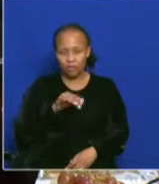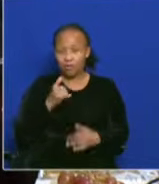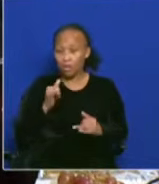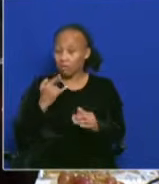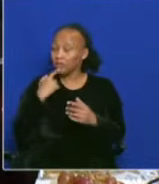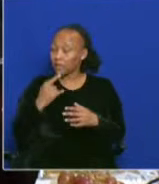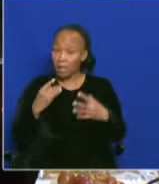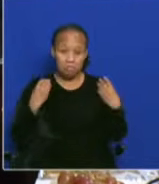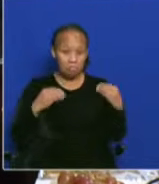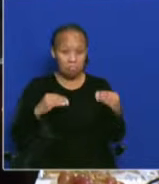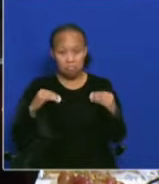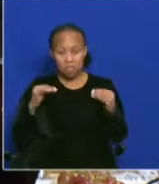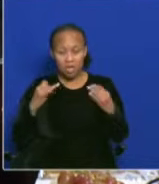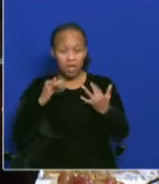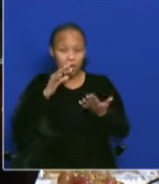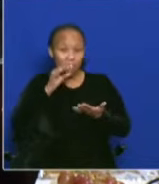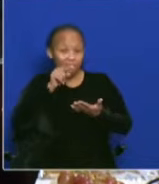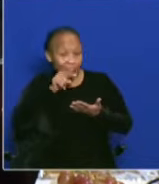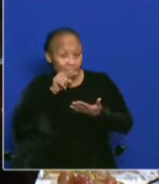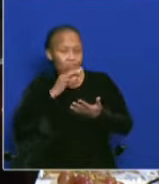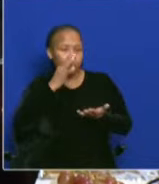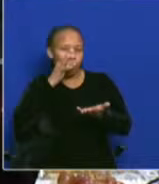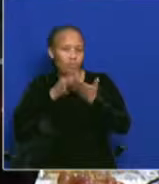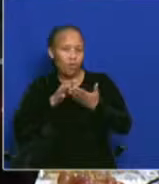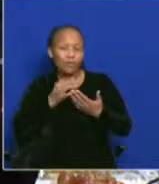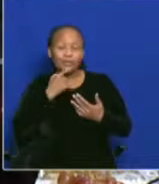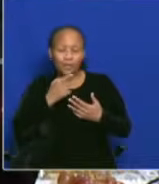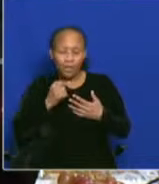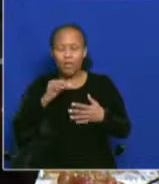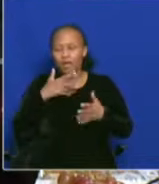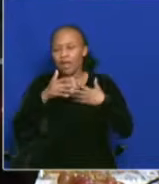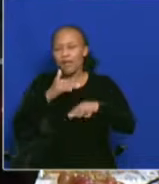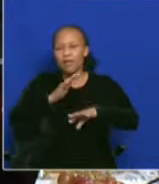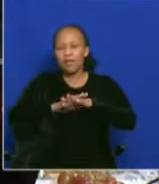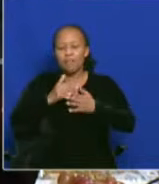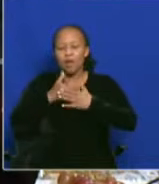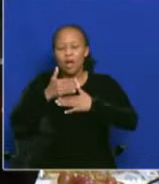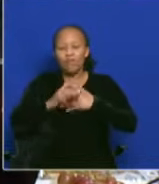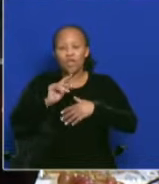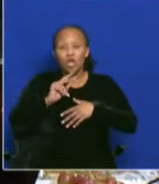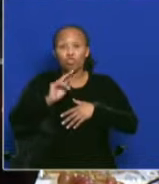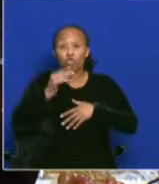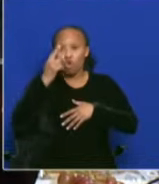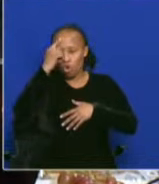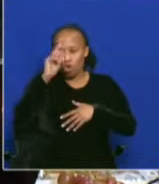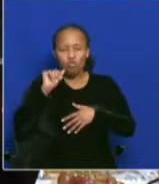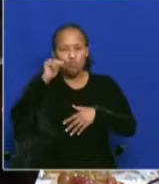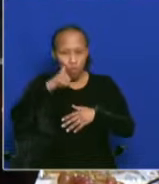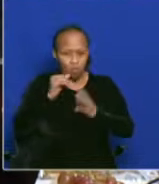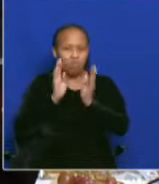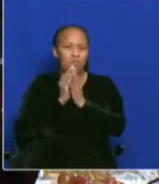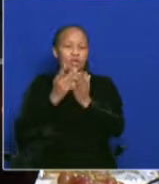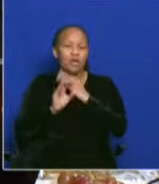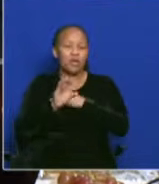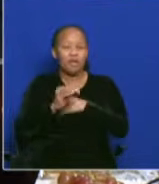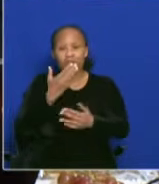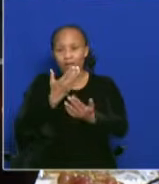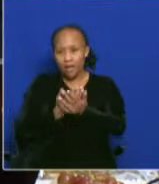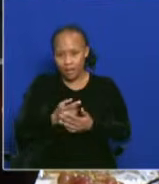tomorrow, rather, at any time after 2. He forwards this, he says it's from pilot, and Mr. Sayed says, okay.